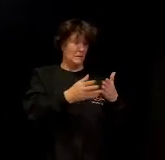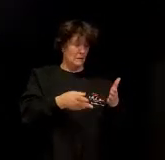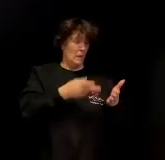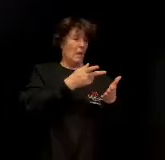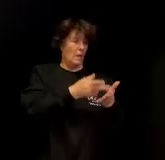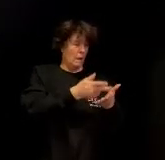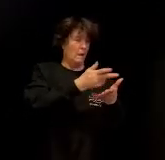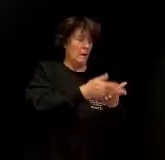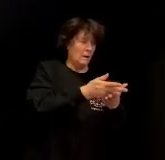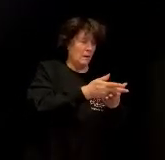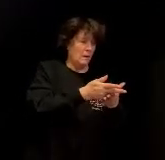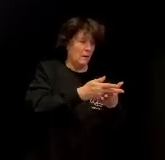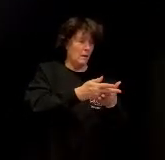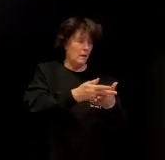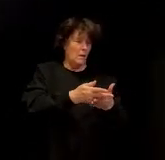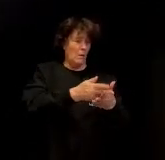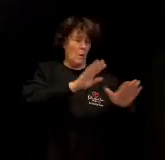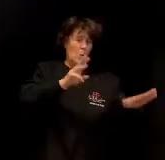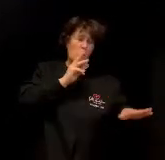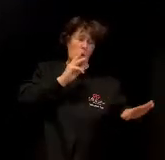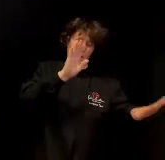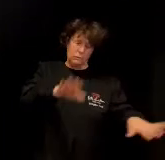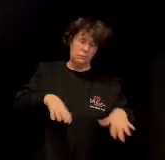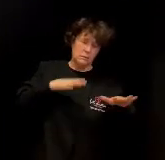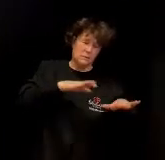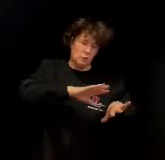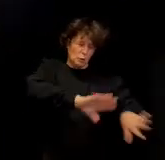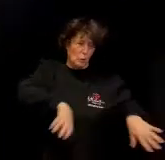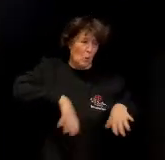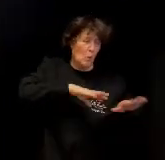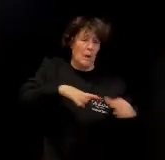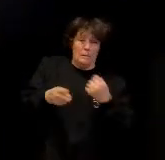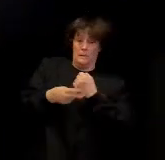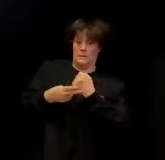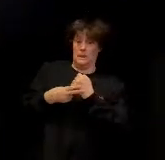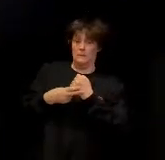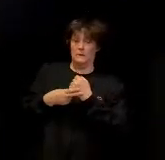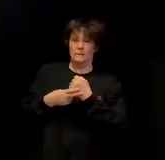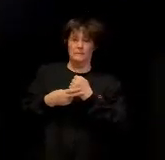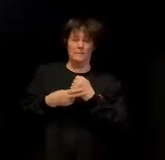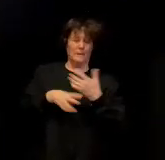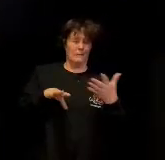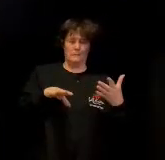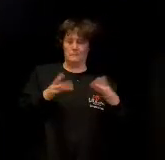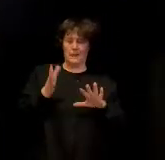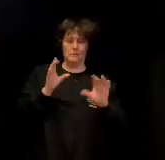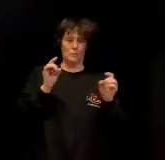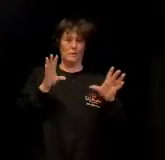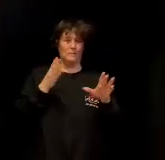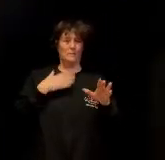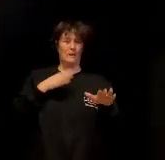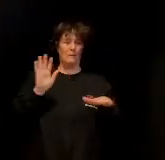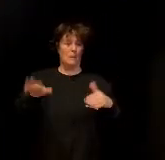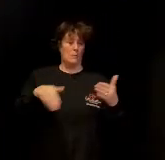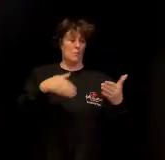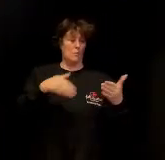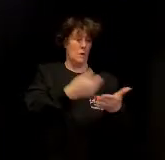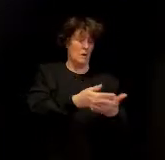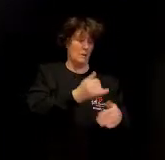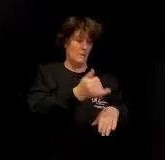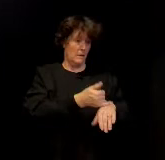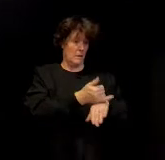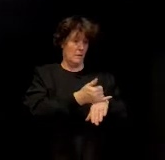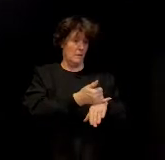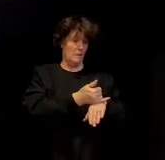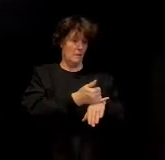some of them was on longboards, and it was just a mess. But they landed here. And then it said, and the